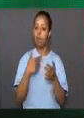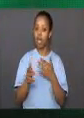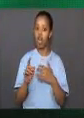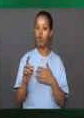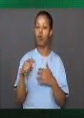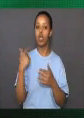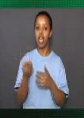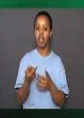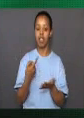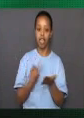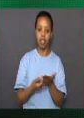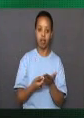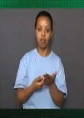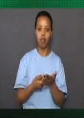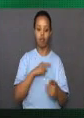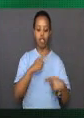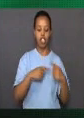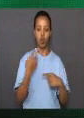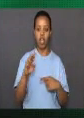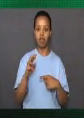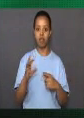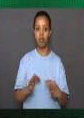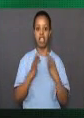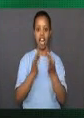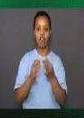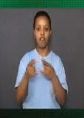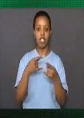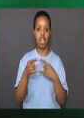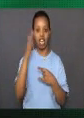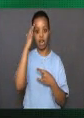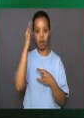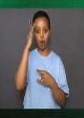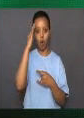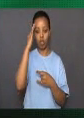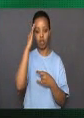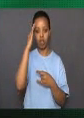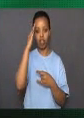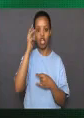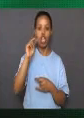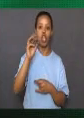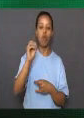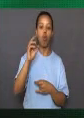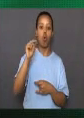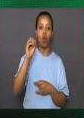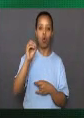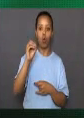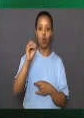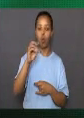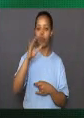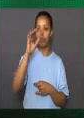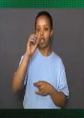the inheritance of a trait in an organism is to make a monohybrid